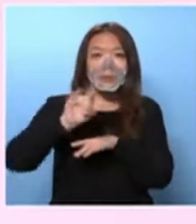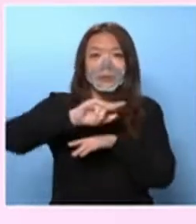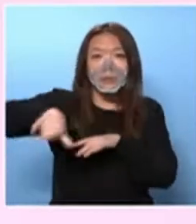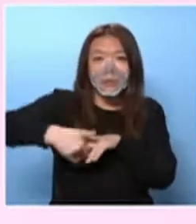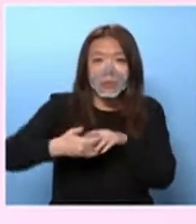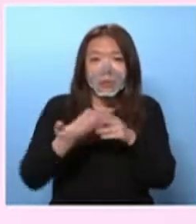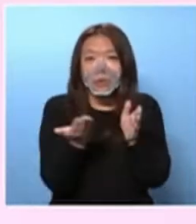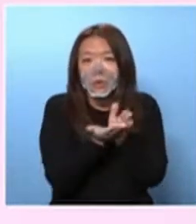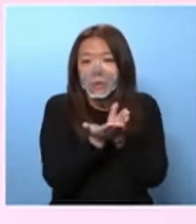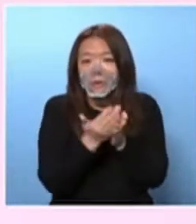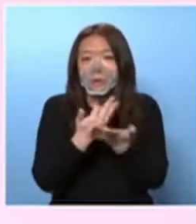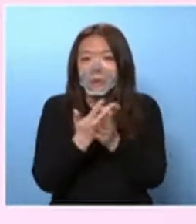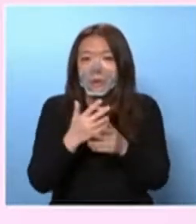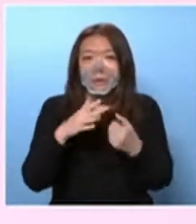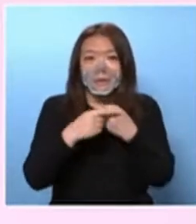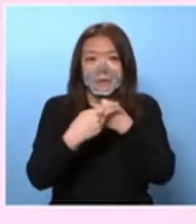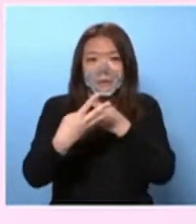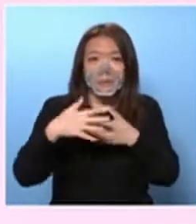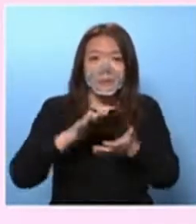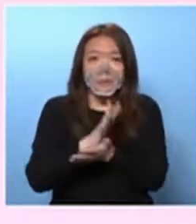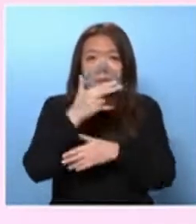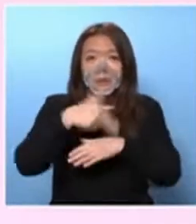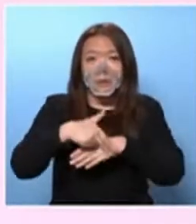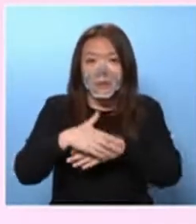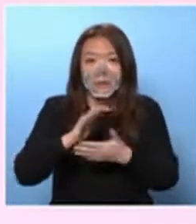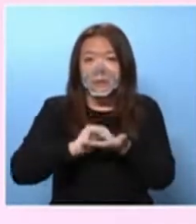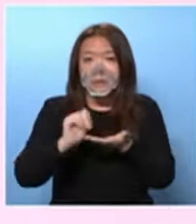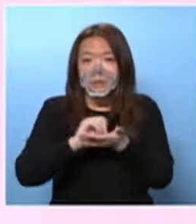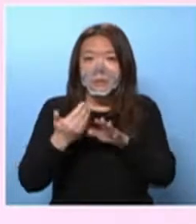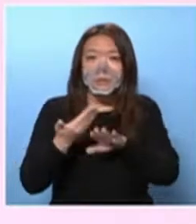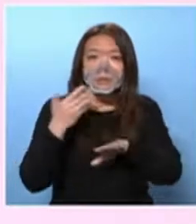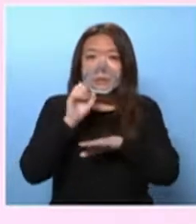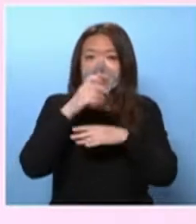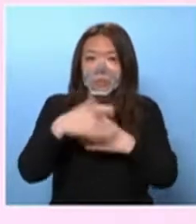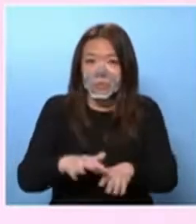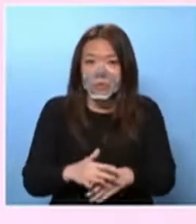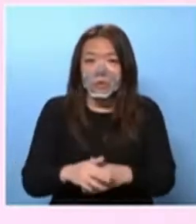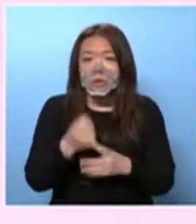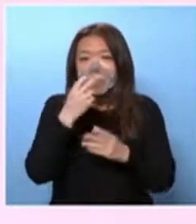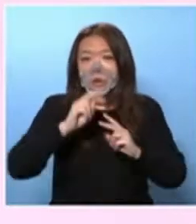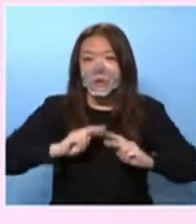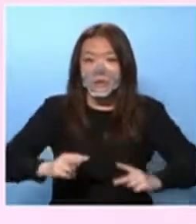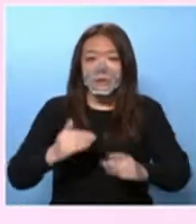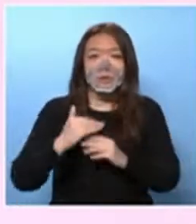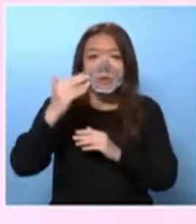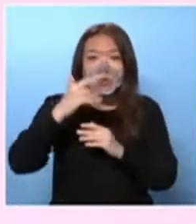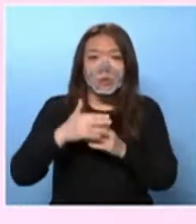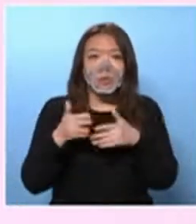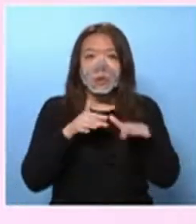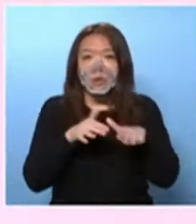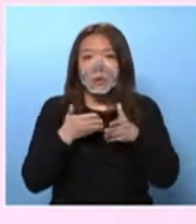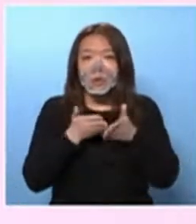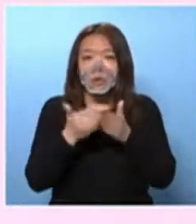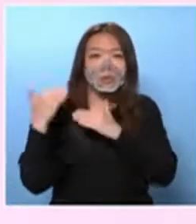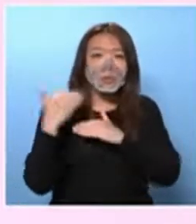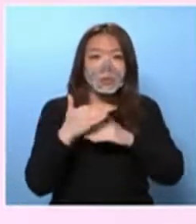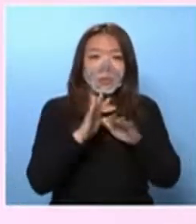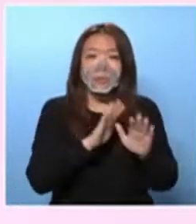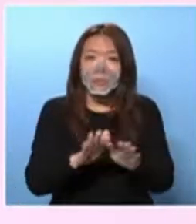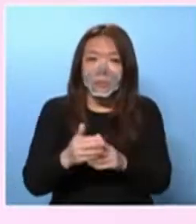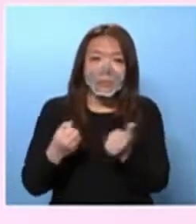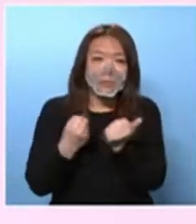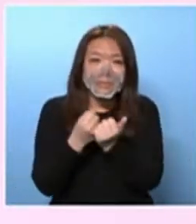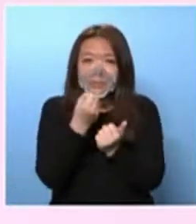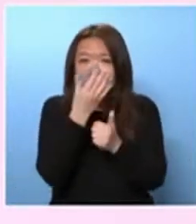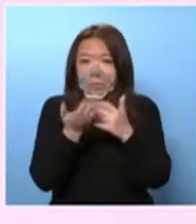airport and port facilities are among the best in the world. The 14th Five-Year Plan expressly supports Hong Kong in developing high-value-added maritime